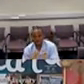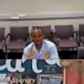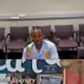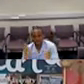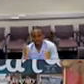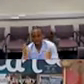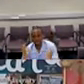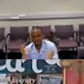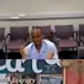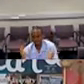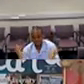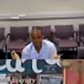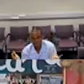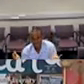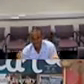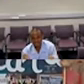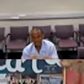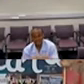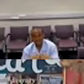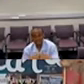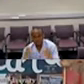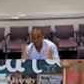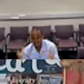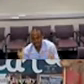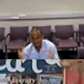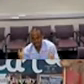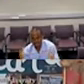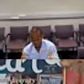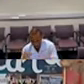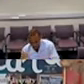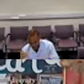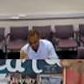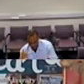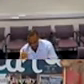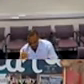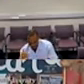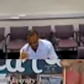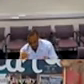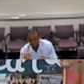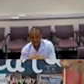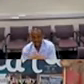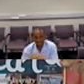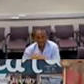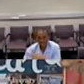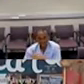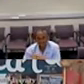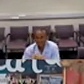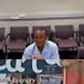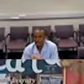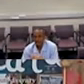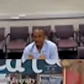or saving humanity or being generous or being hospitable, you know, the crisis of